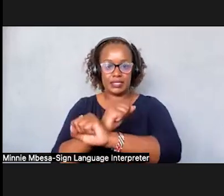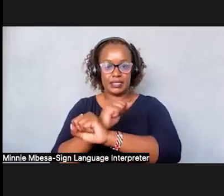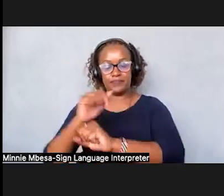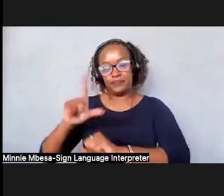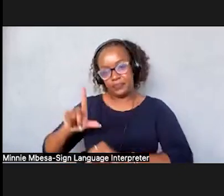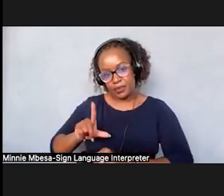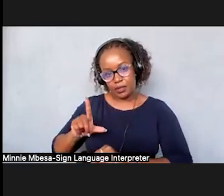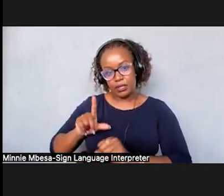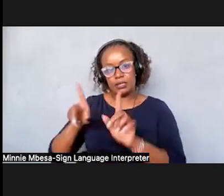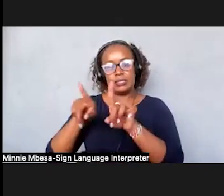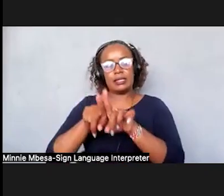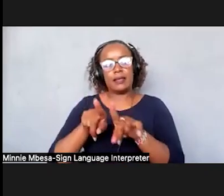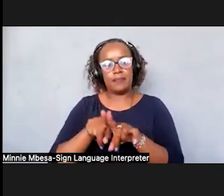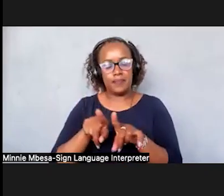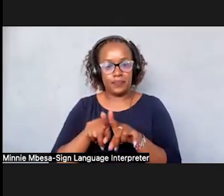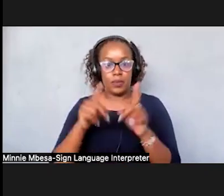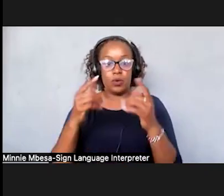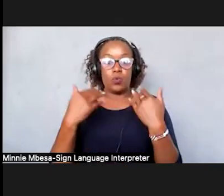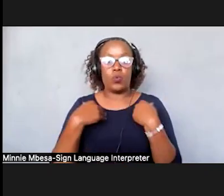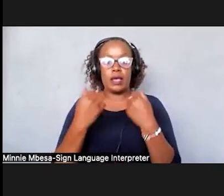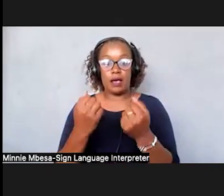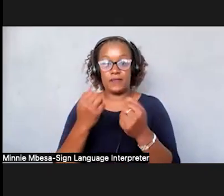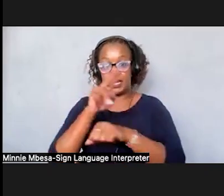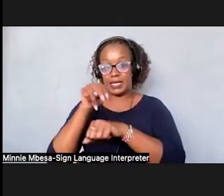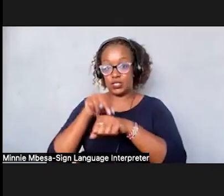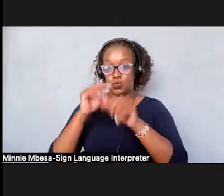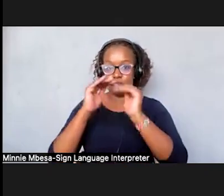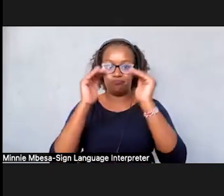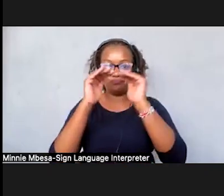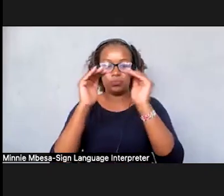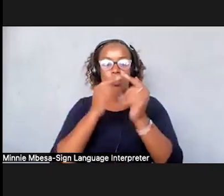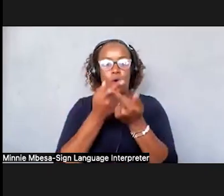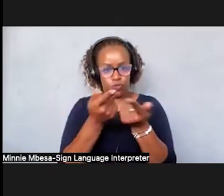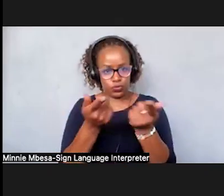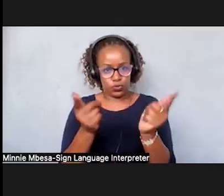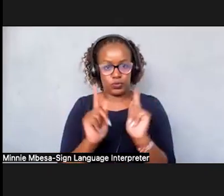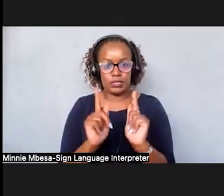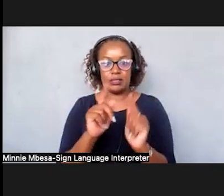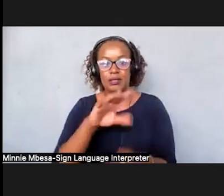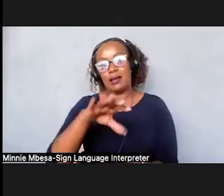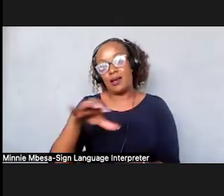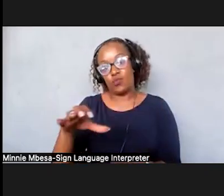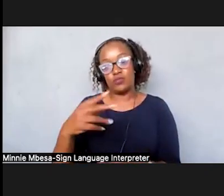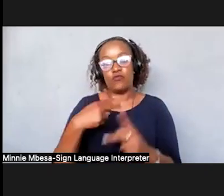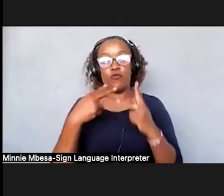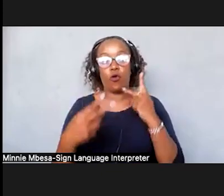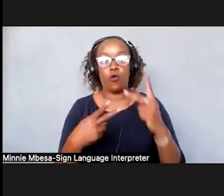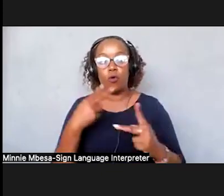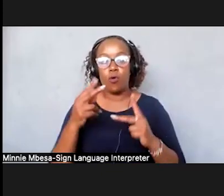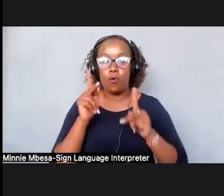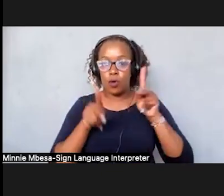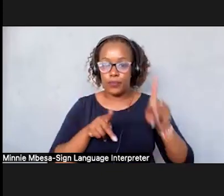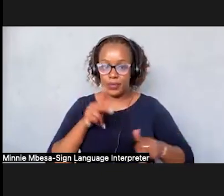also have at the national level all the county focal person. We normally fit into